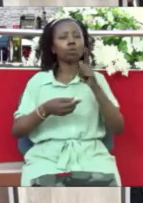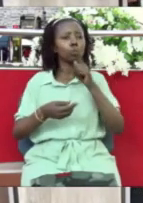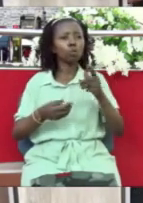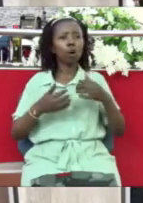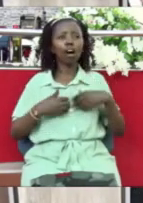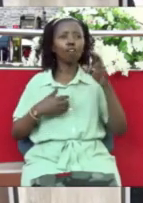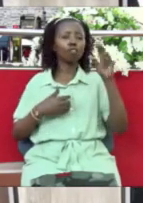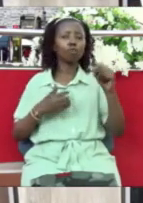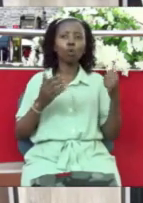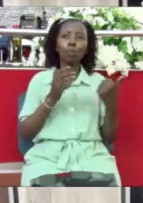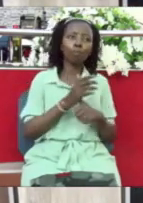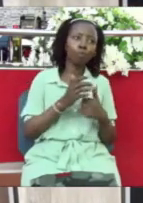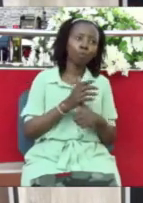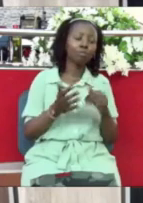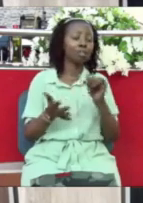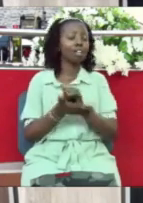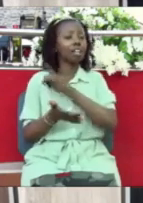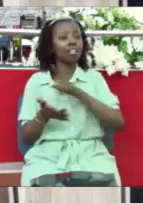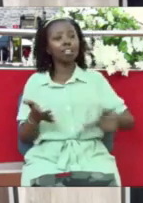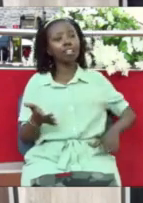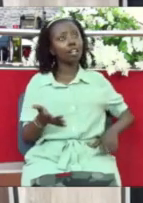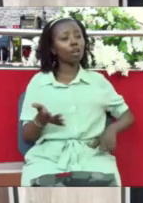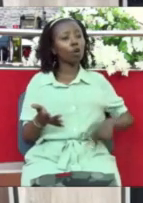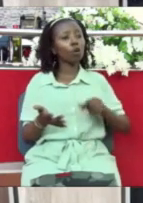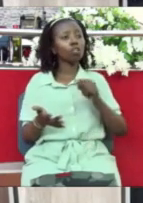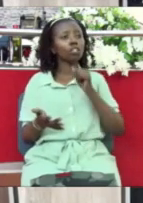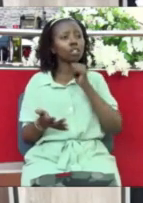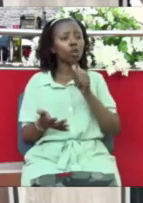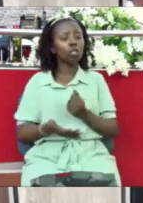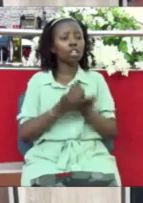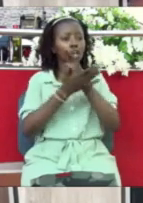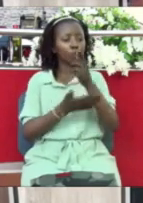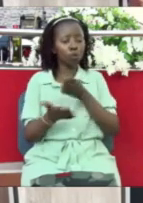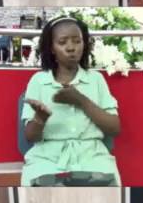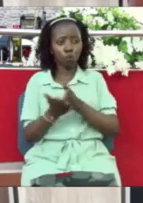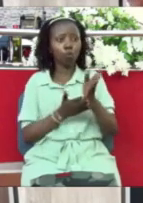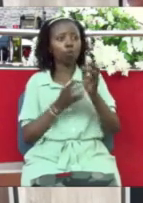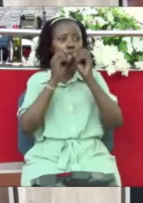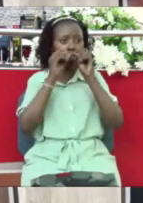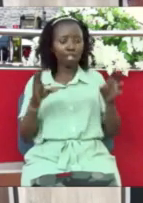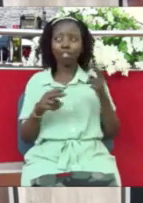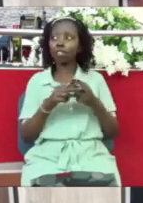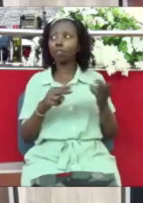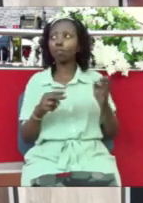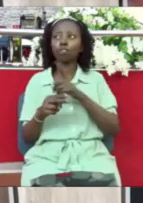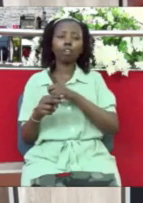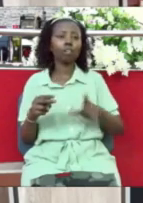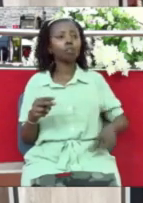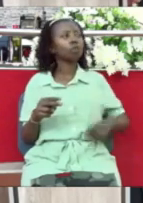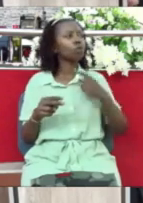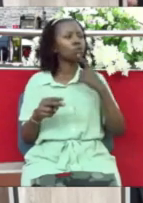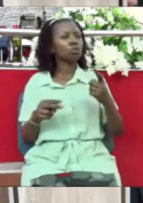trials that the Lord will not see me through. Blessed be the name of the Lord. So whether